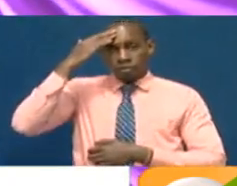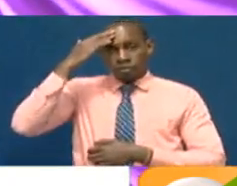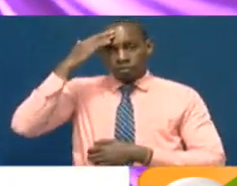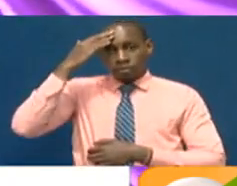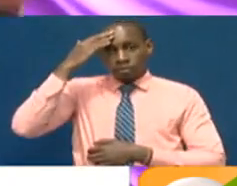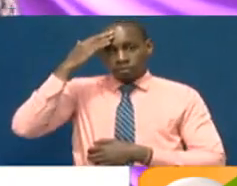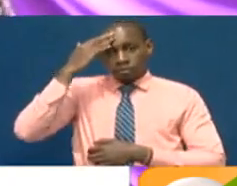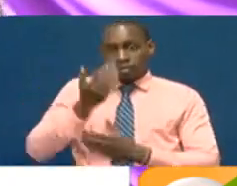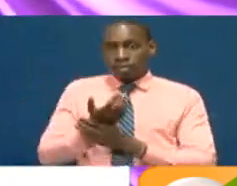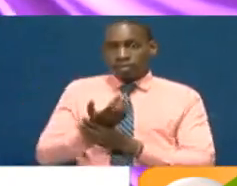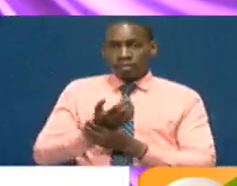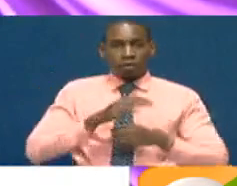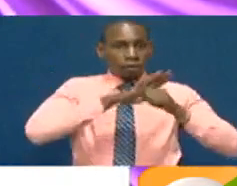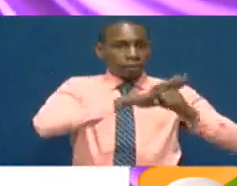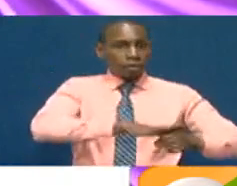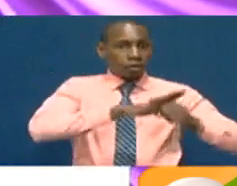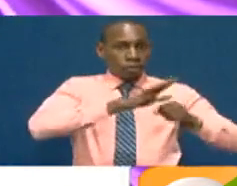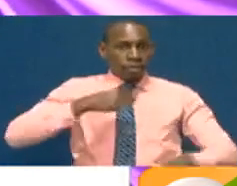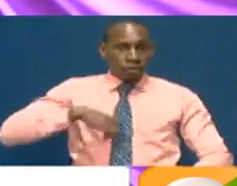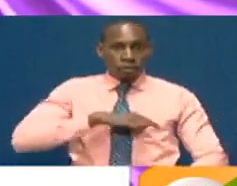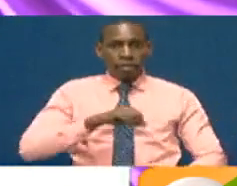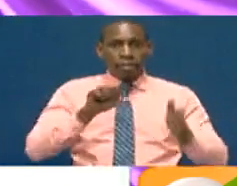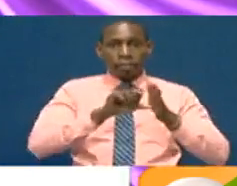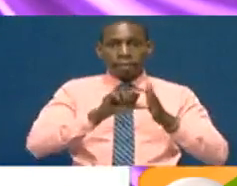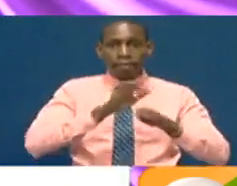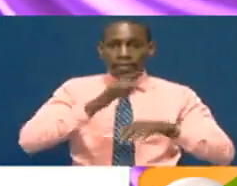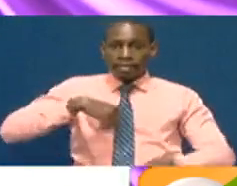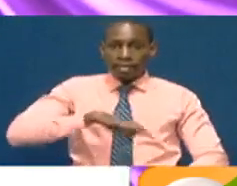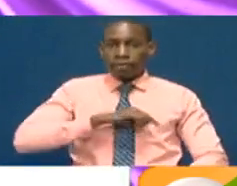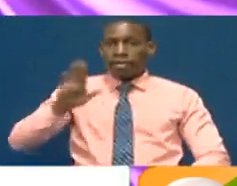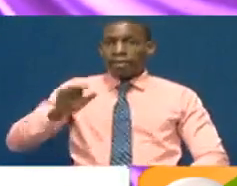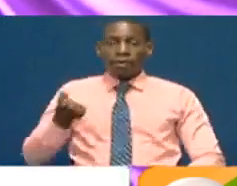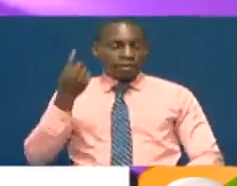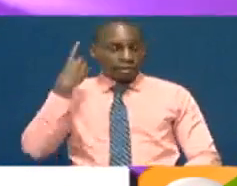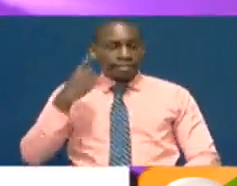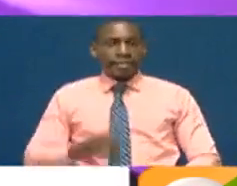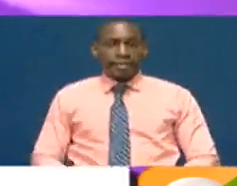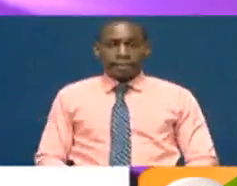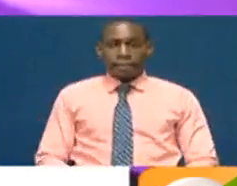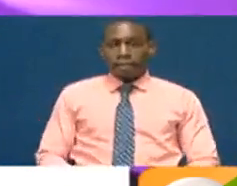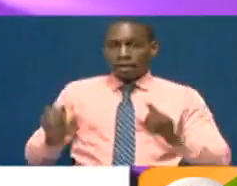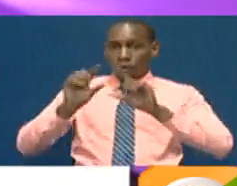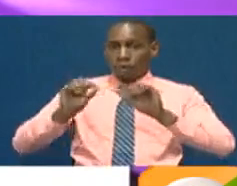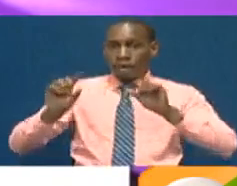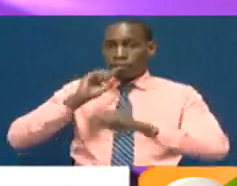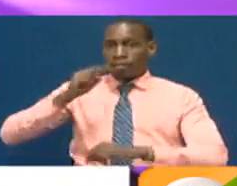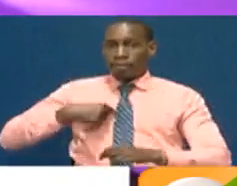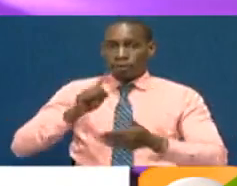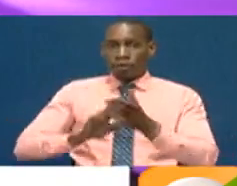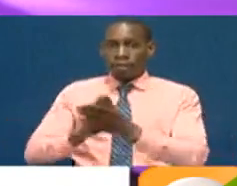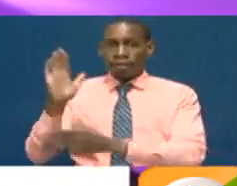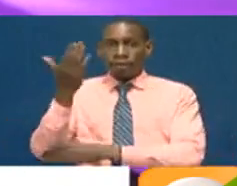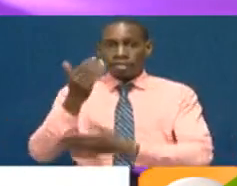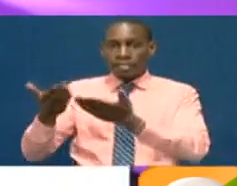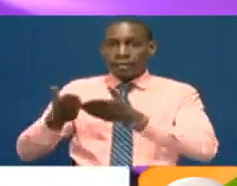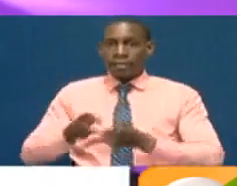chetu, marginalization yetu, shida zetu, wewe unasielewa. Kaambiwa kwamba misitu hazileti